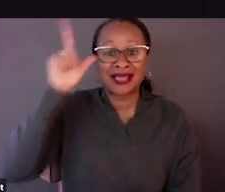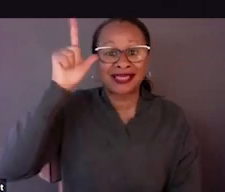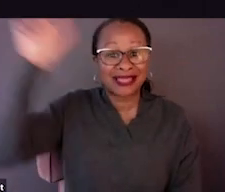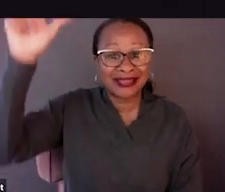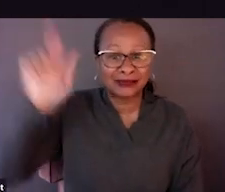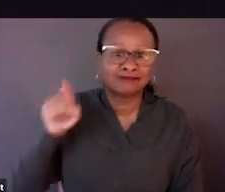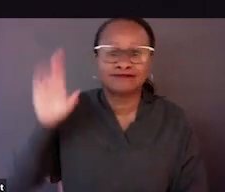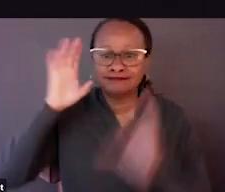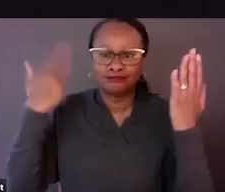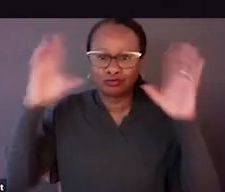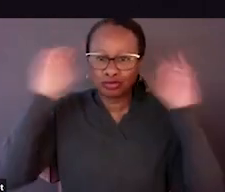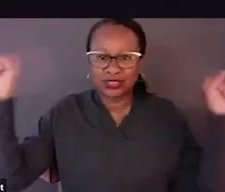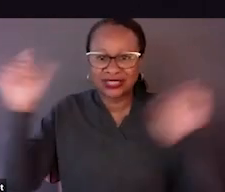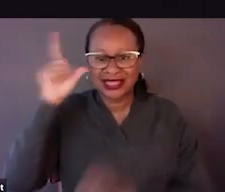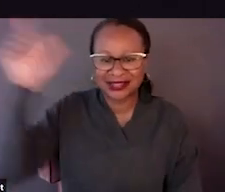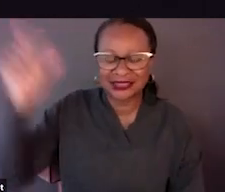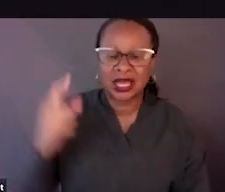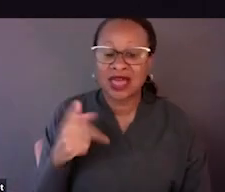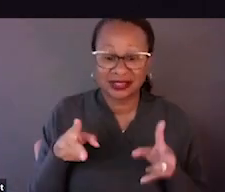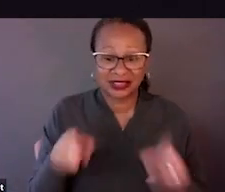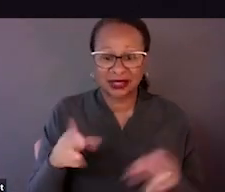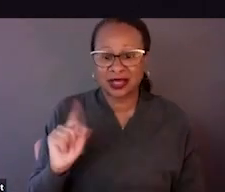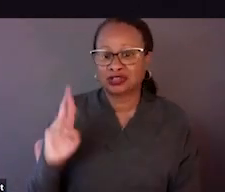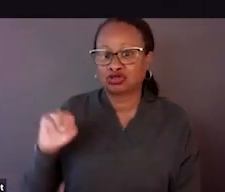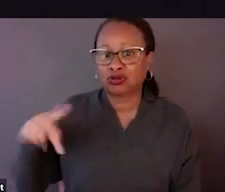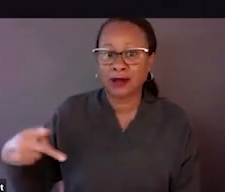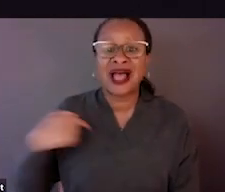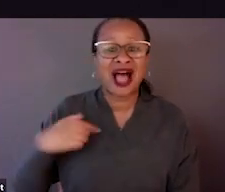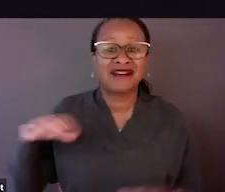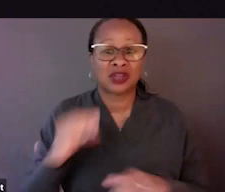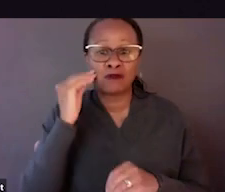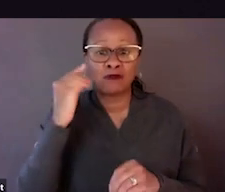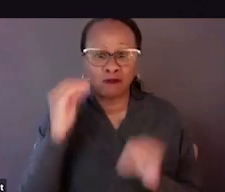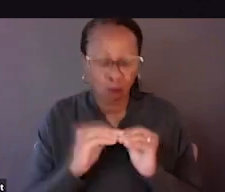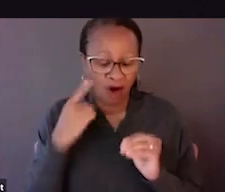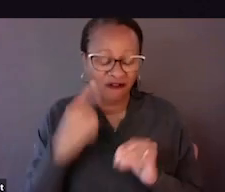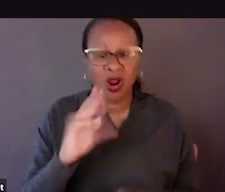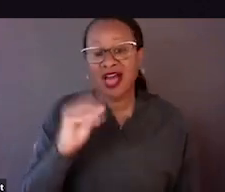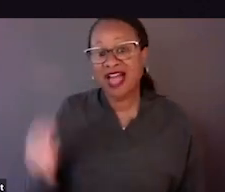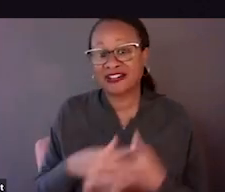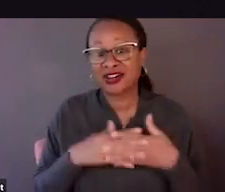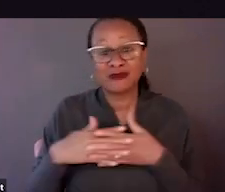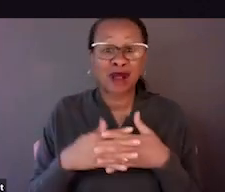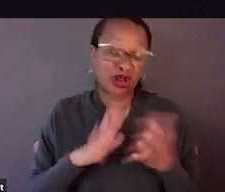that, you know what I'm about to say. There's that clip of Trump saying, I've done more for the African-American community